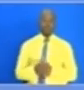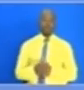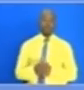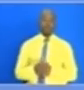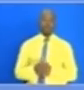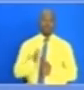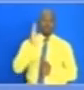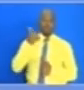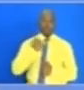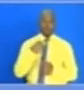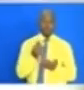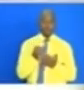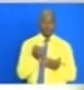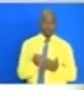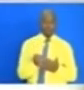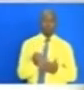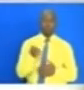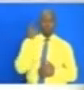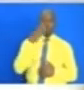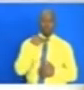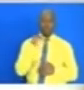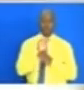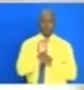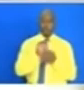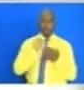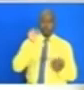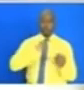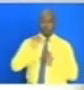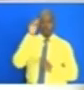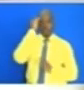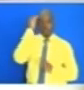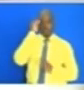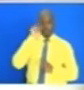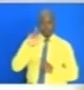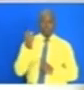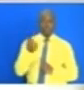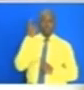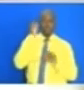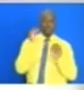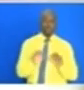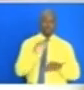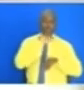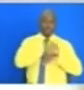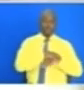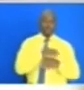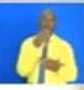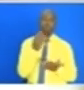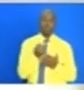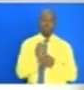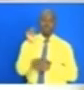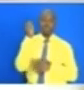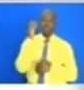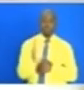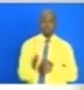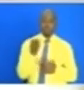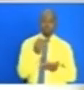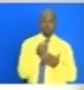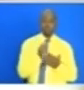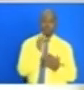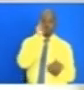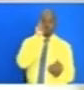be money in my government. You understand, I want to ask you more about education, but you understand even getting that money to Kenya, the money that